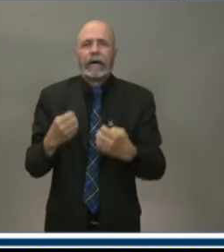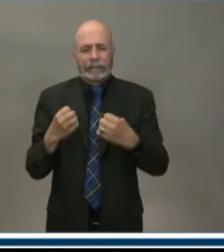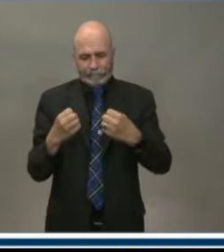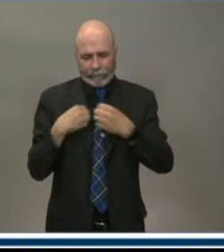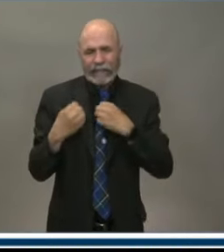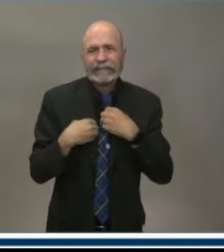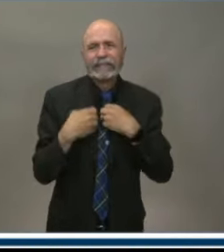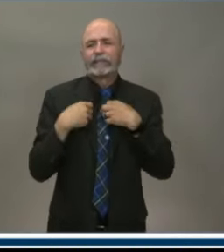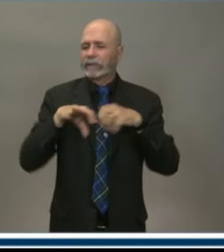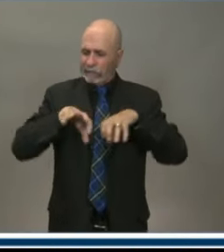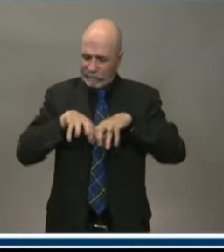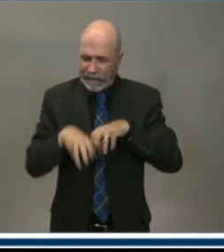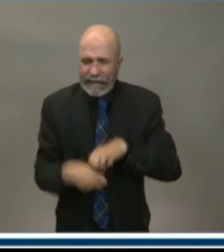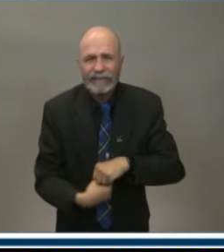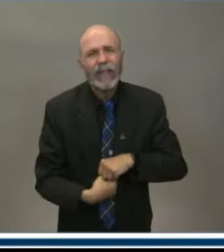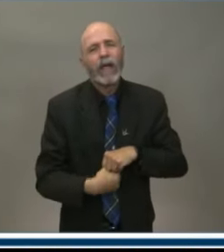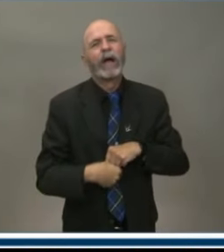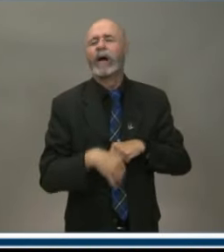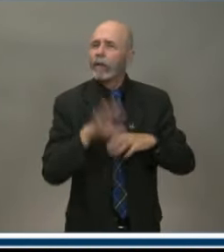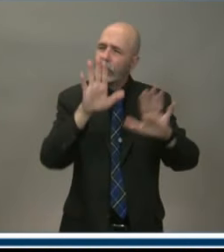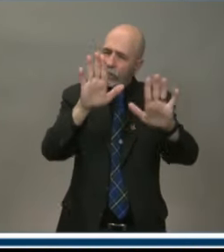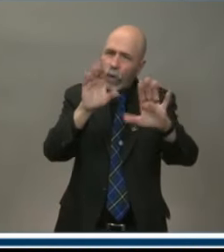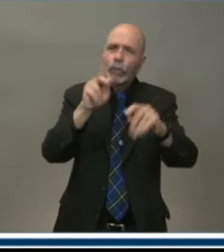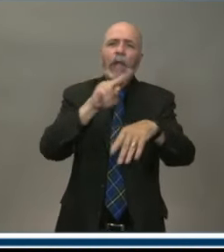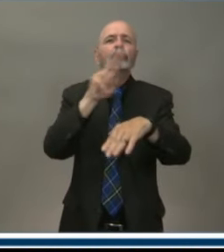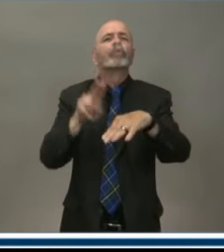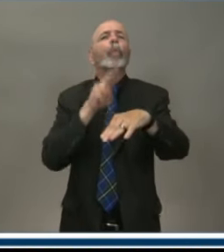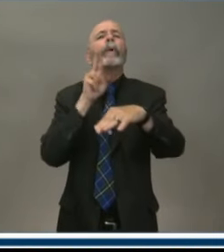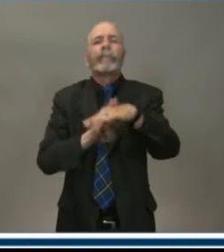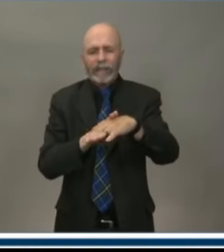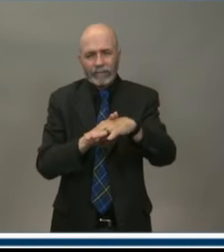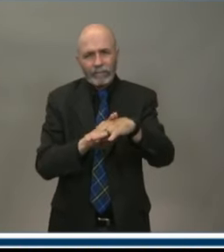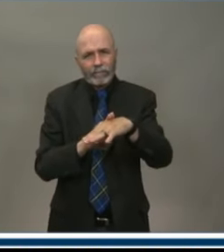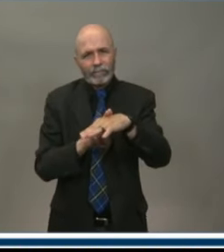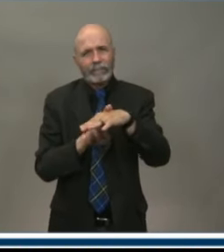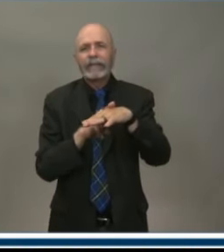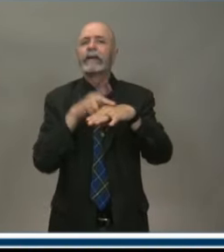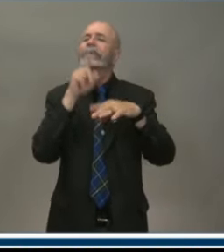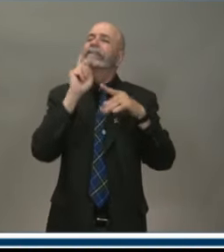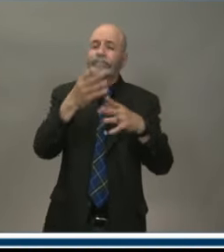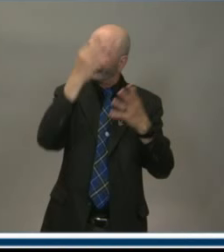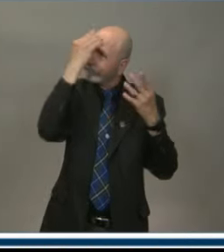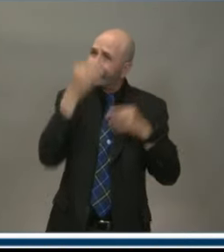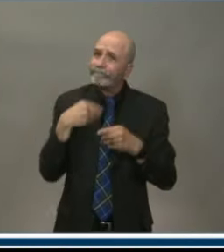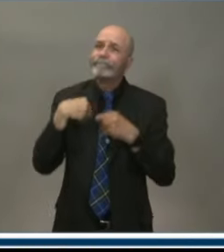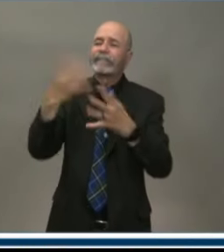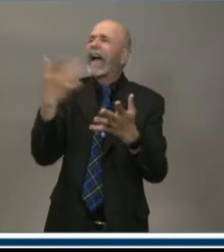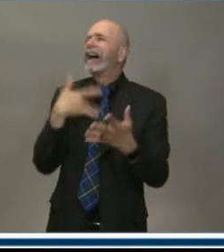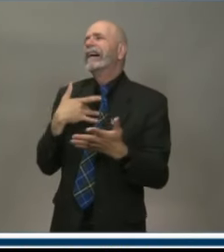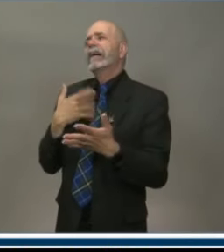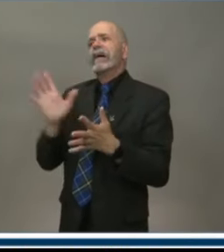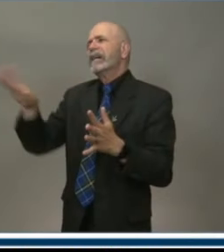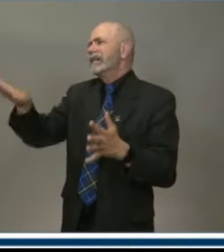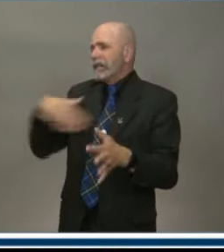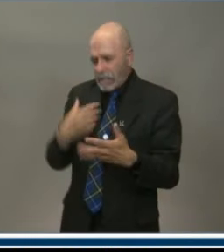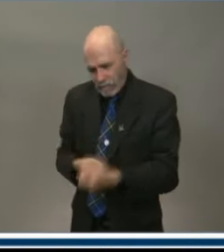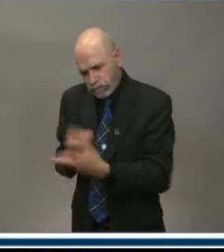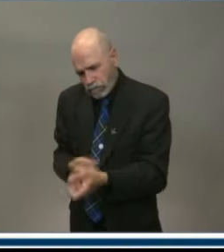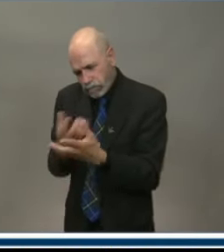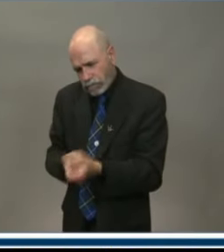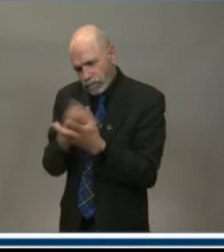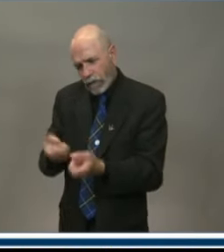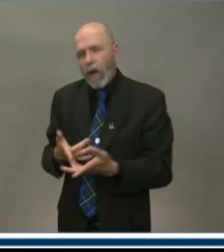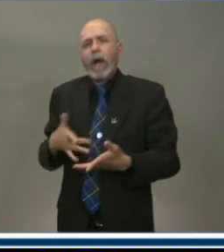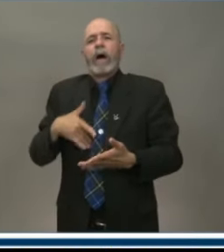this. It's also okay and important to let somebody know how you're feeling and to also allow yourself time to grieve.